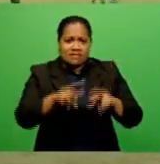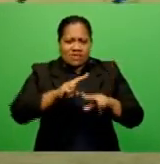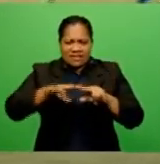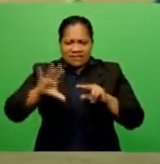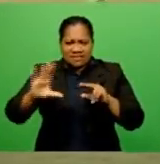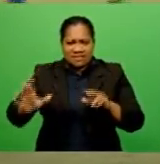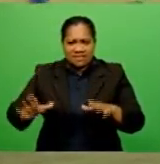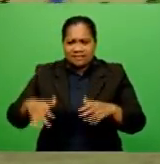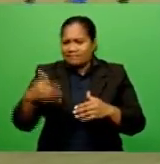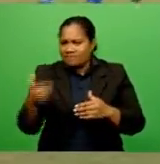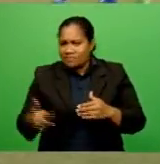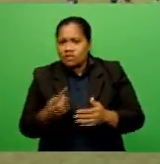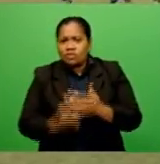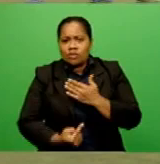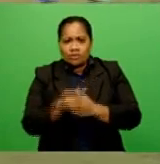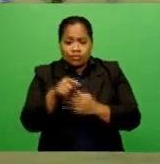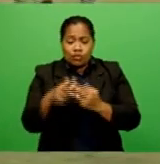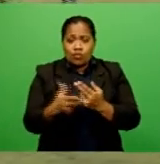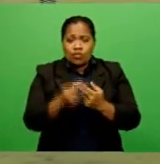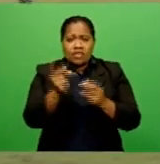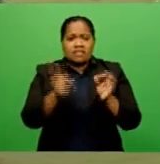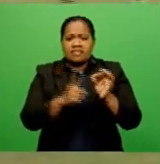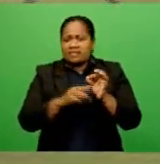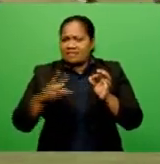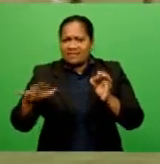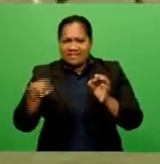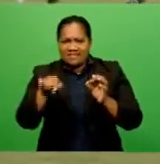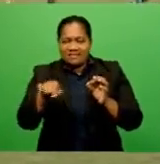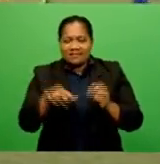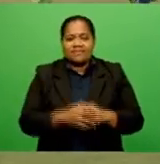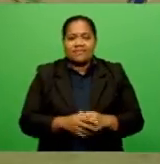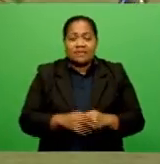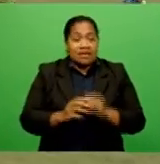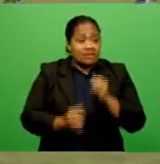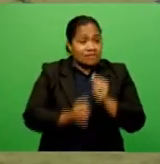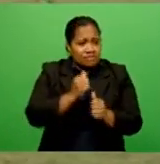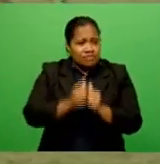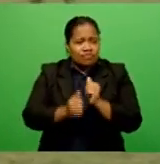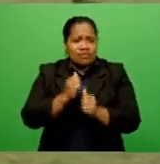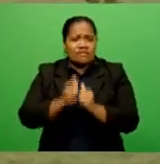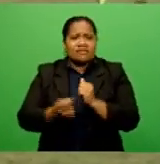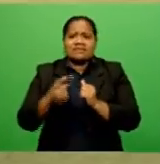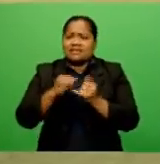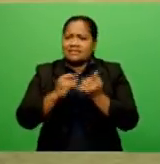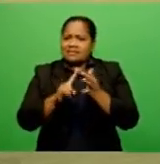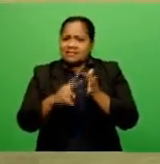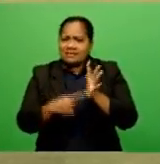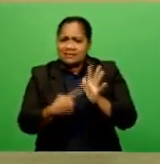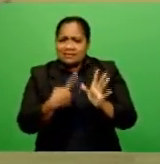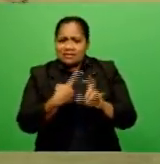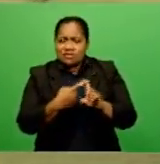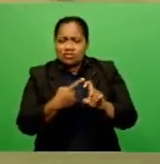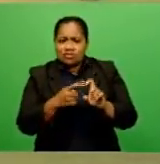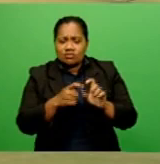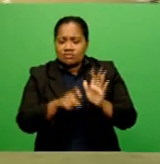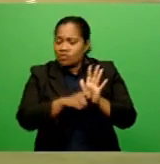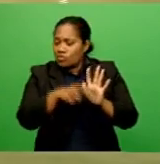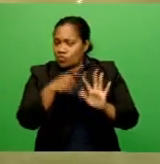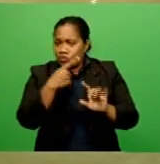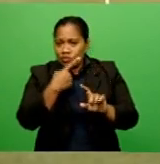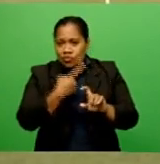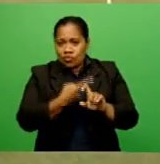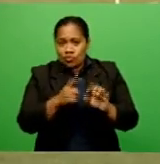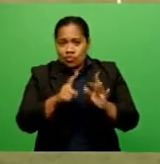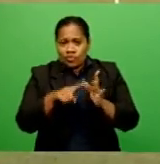with the likes of Penyame Ndrova, Anish Kem and brothers Bruce and Setereki Hughes. Hughes was able to break the deadlock